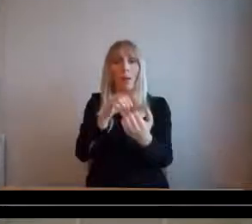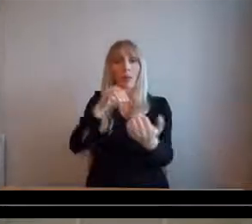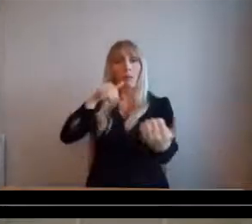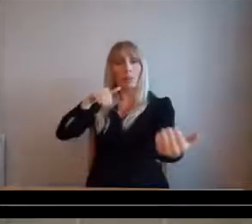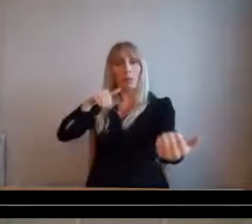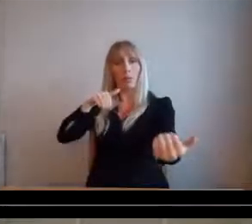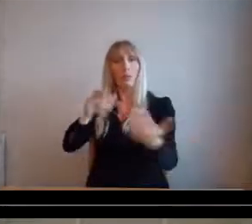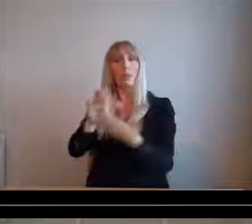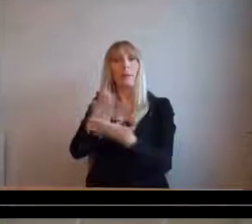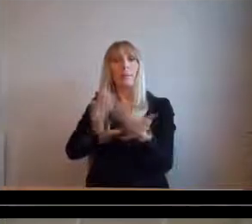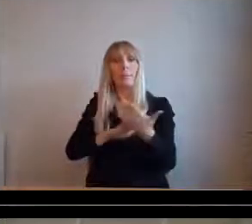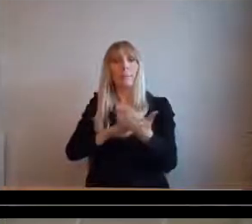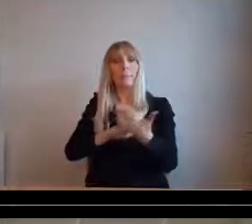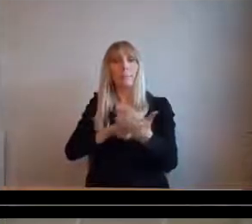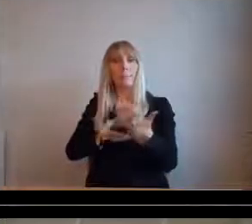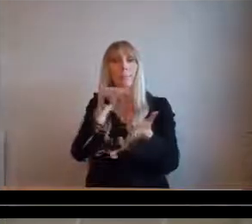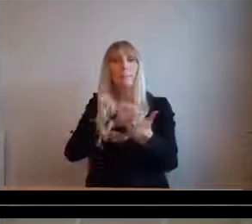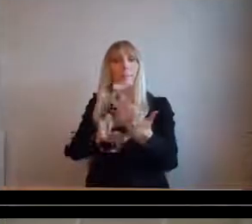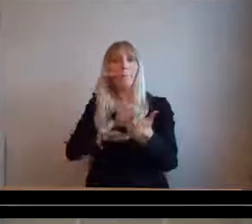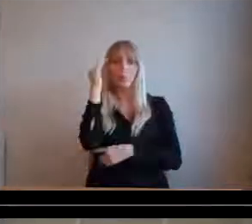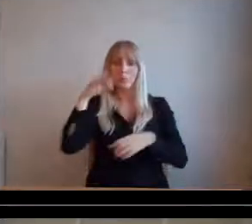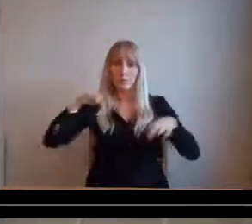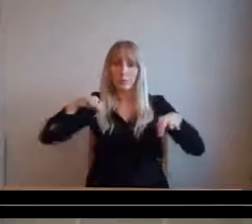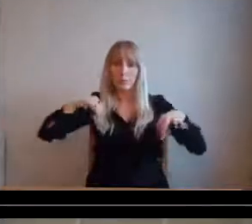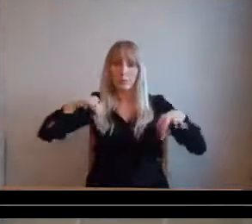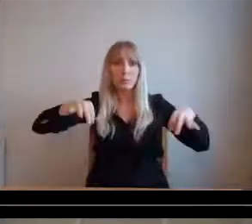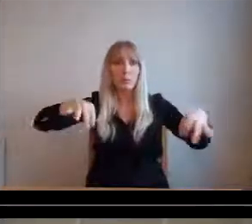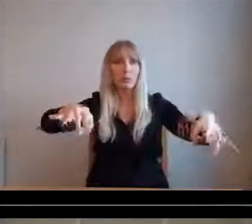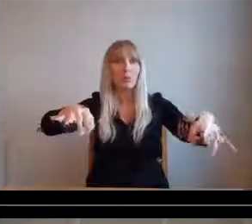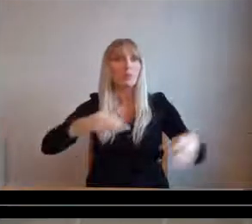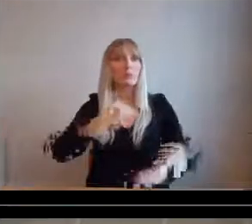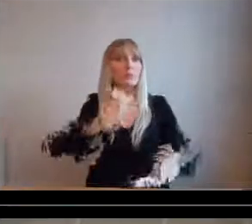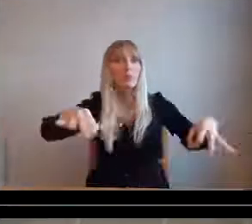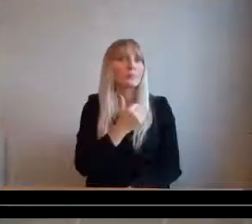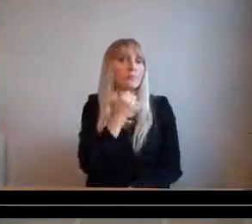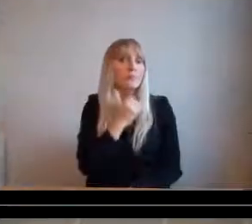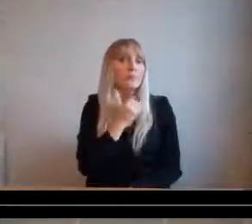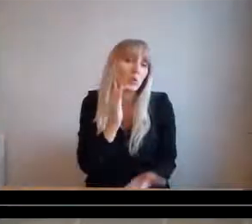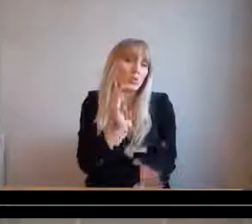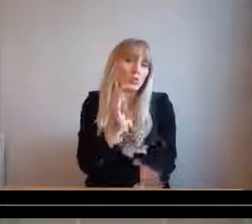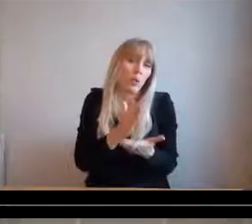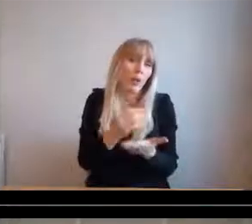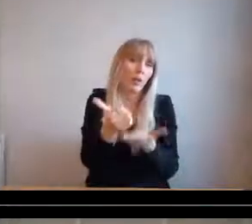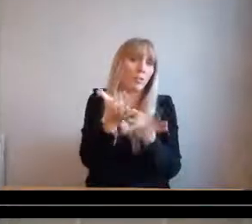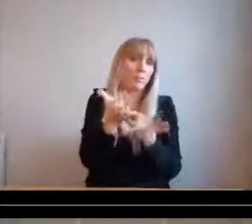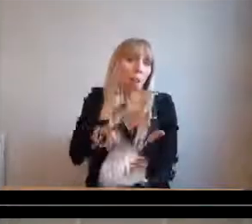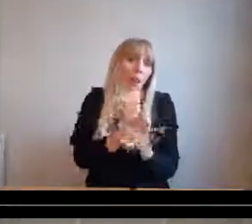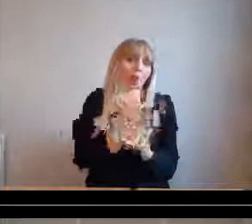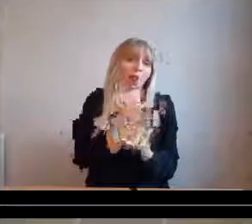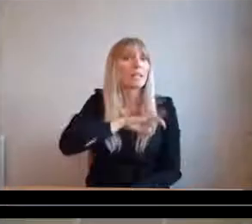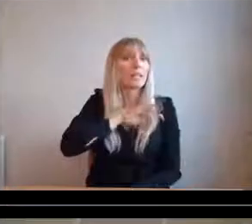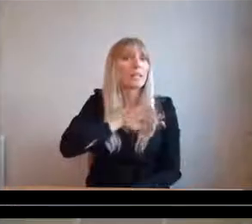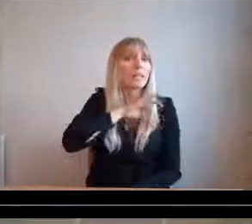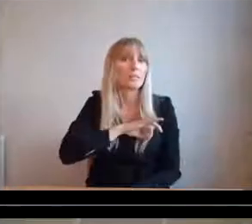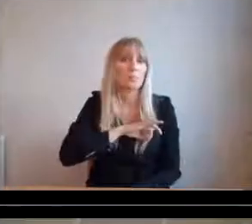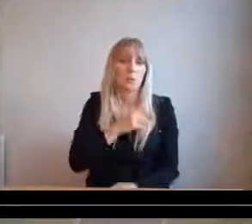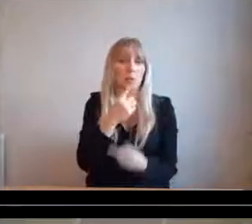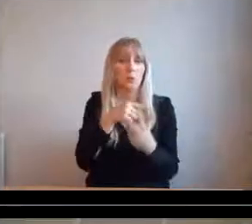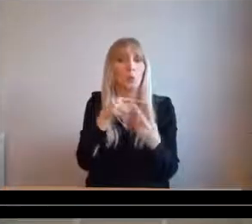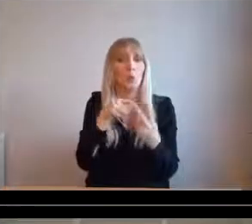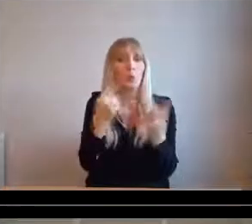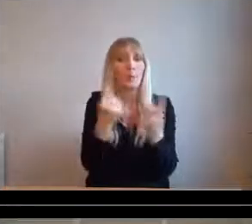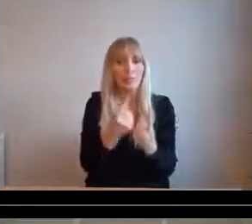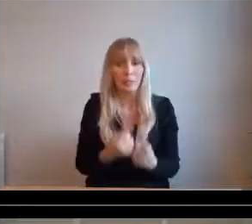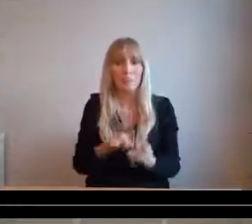it enabled us to provide better planting on the Green Bridge itself. So there were a number of benefits, and the two issues